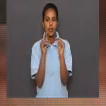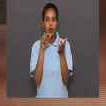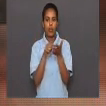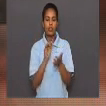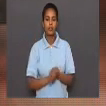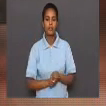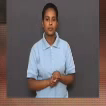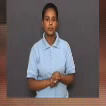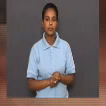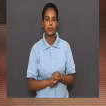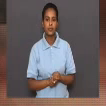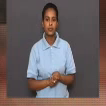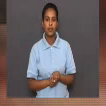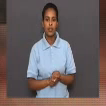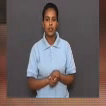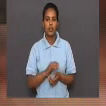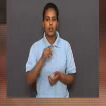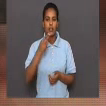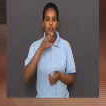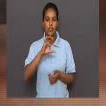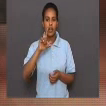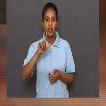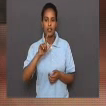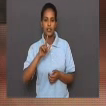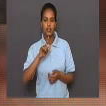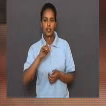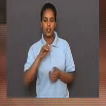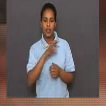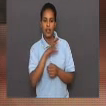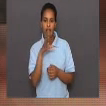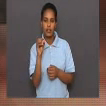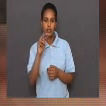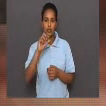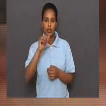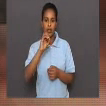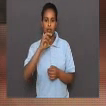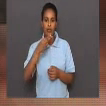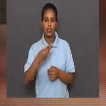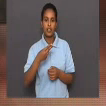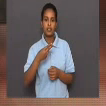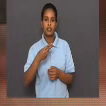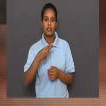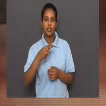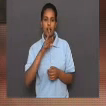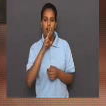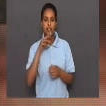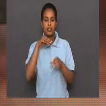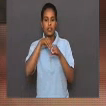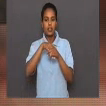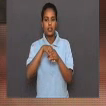point. The hydrochloric acid and the sodium hydroxide are